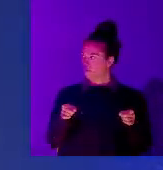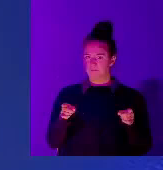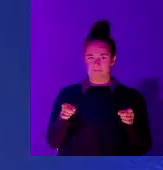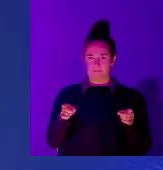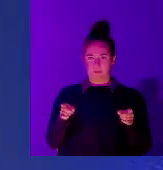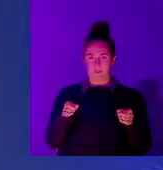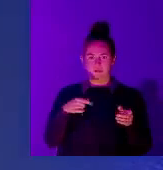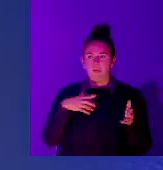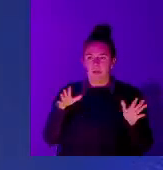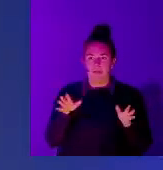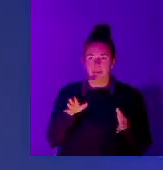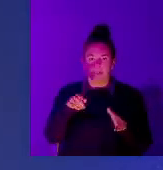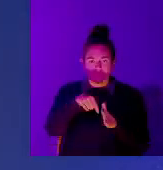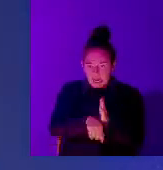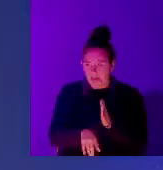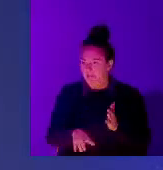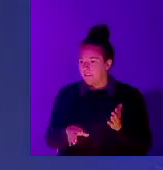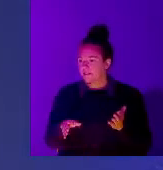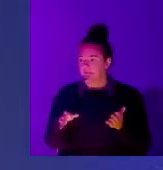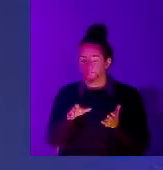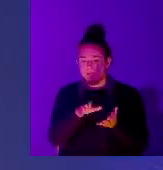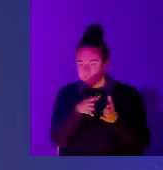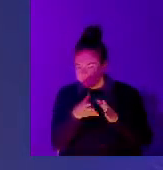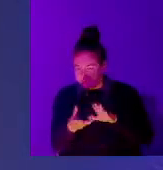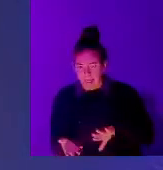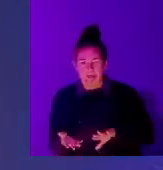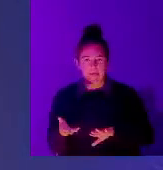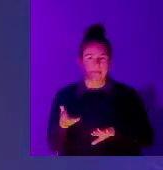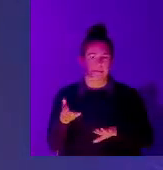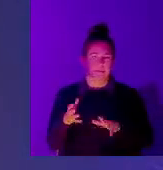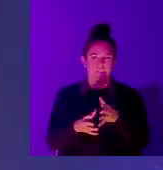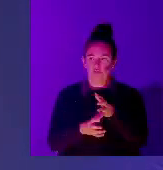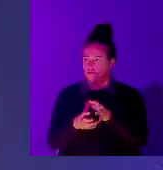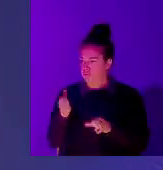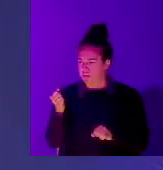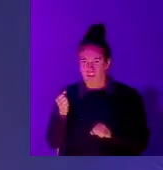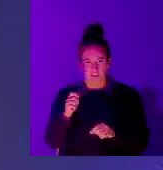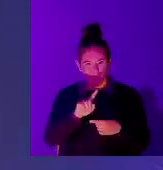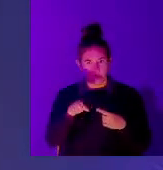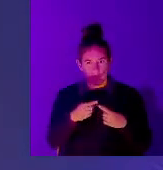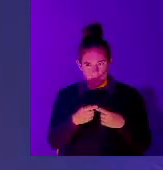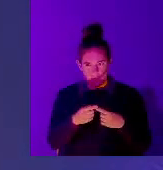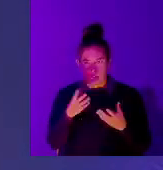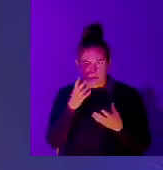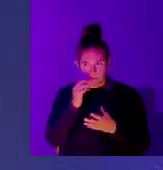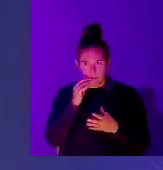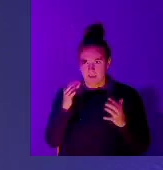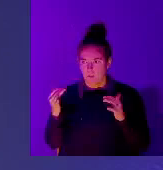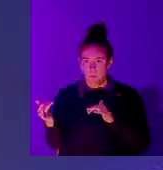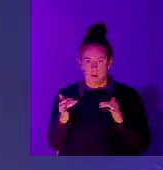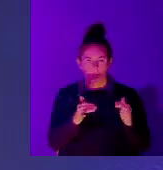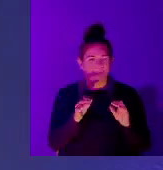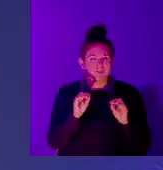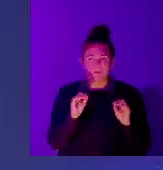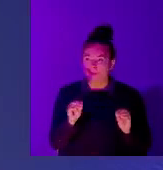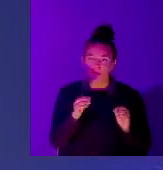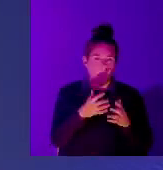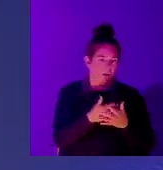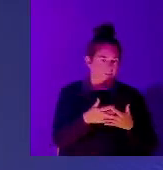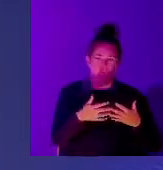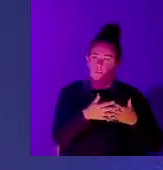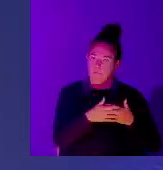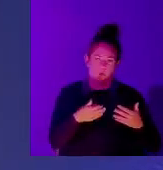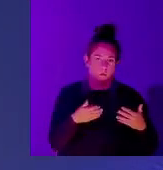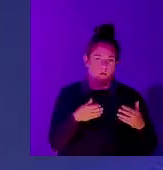in a war, there's nothing comfortable. There's nothing quiet. There's